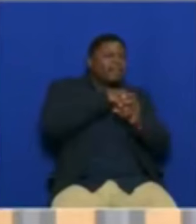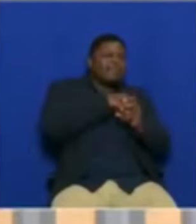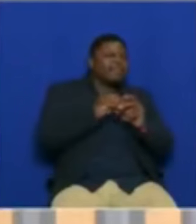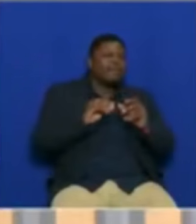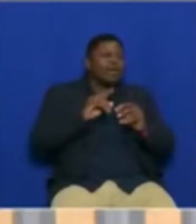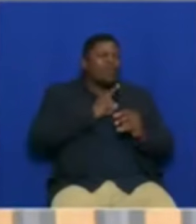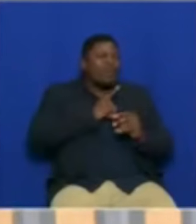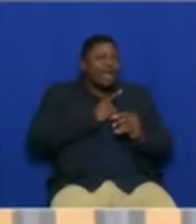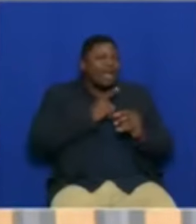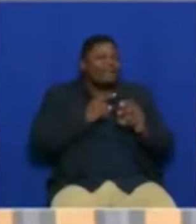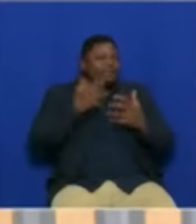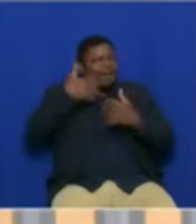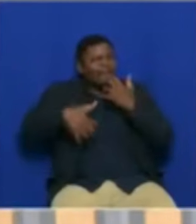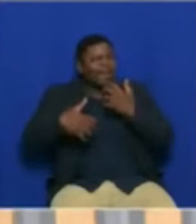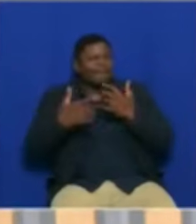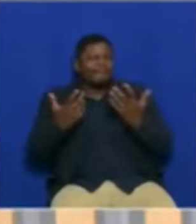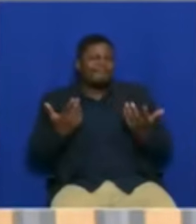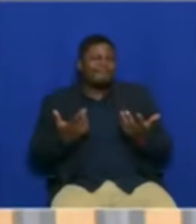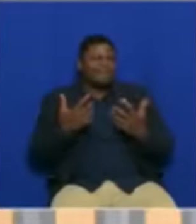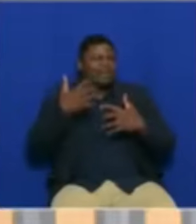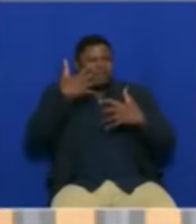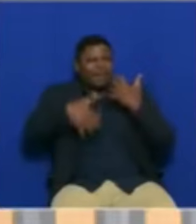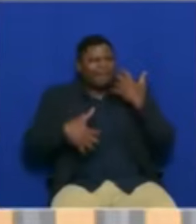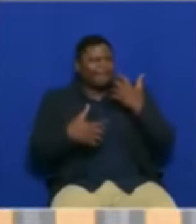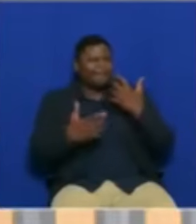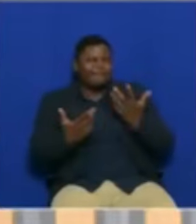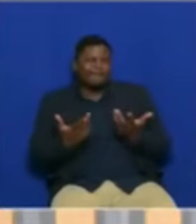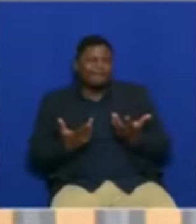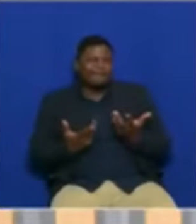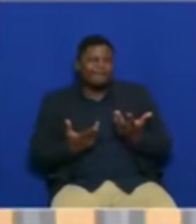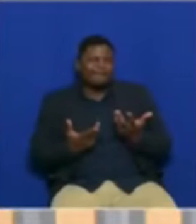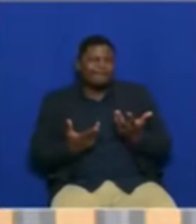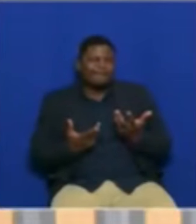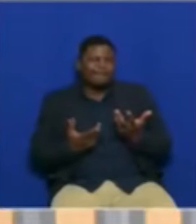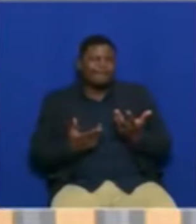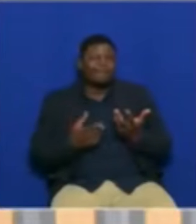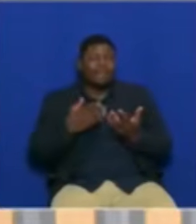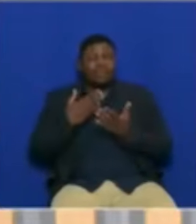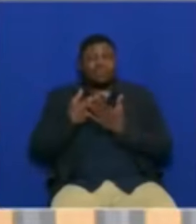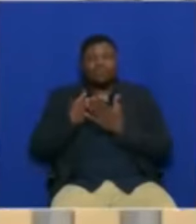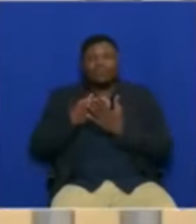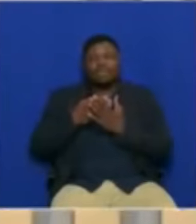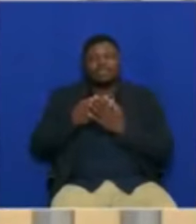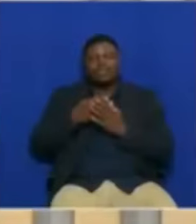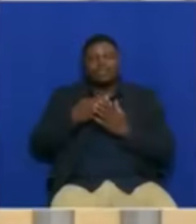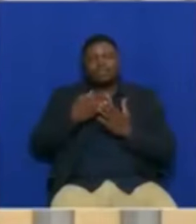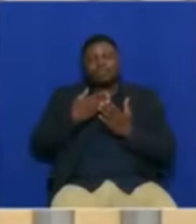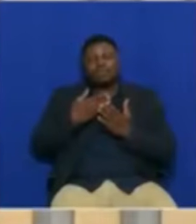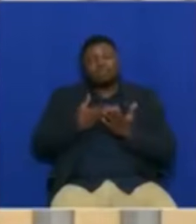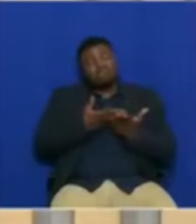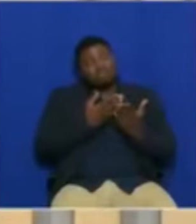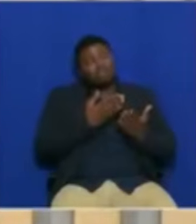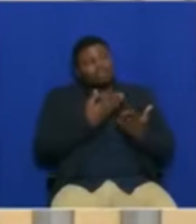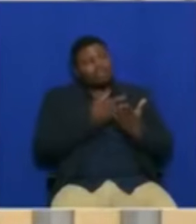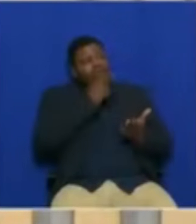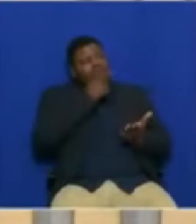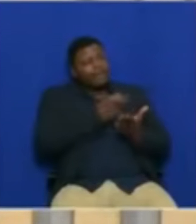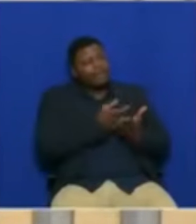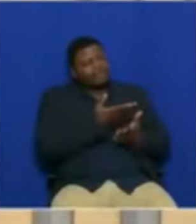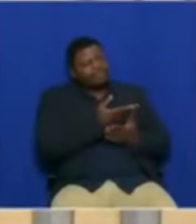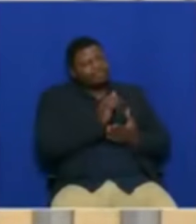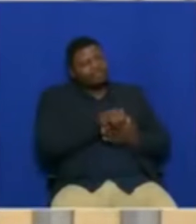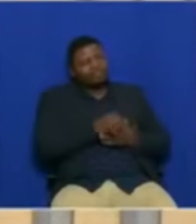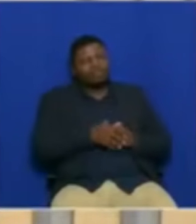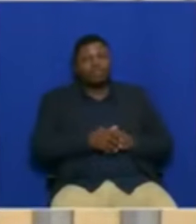comes to this case? You can comment? Thank you, Commissioner. I did not see it in that light. And as I